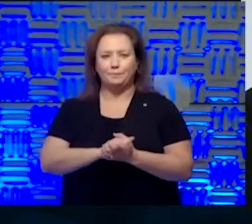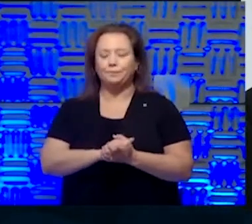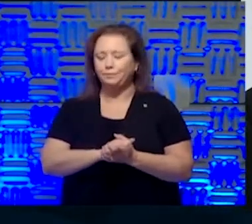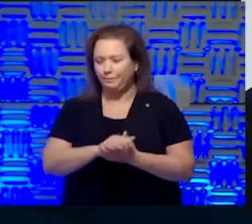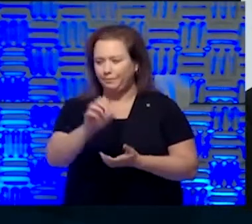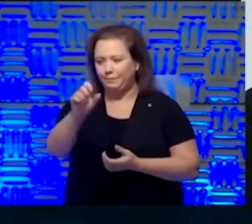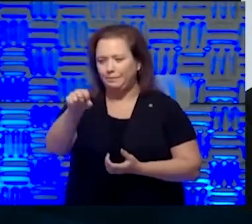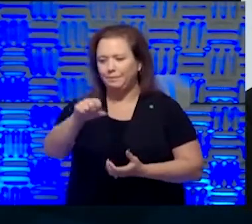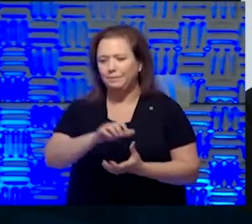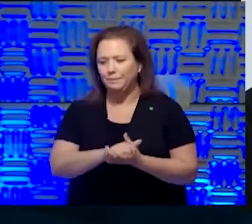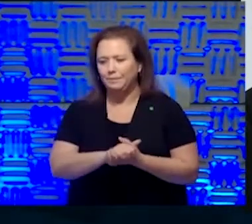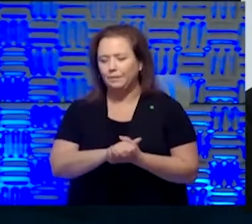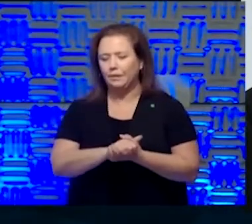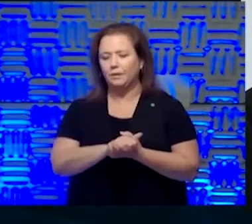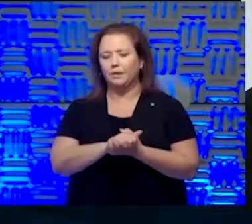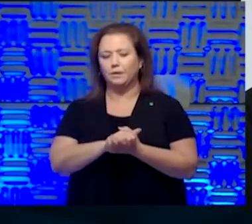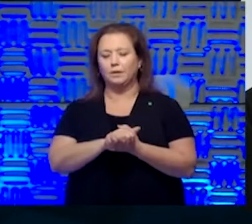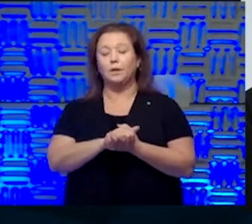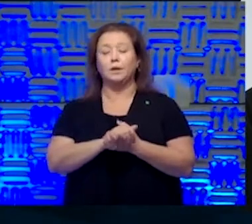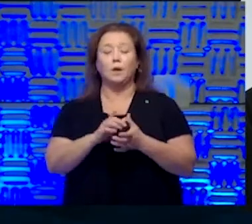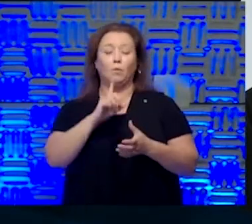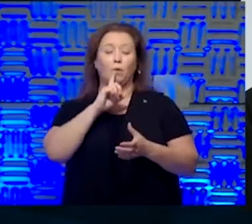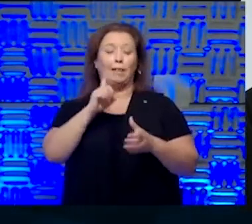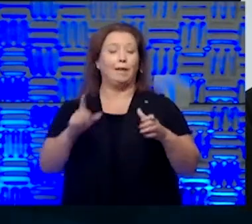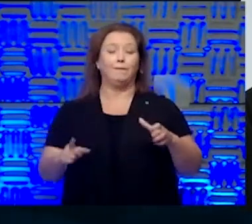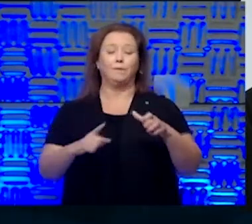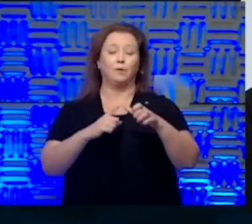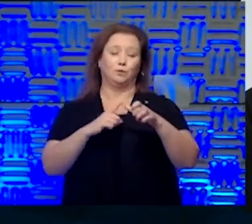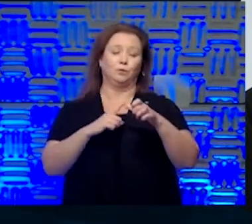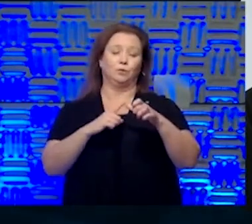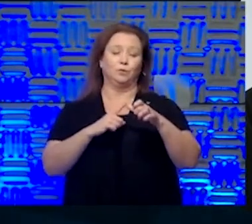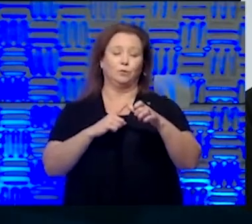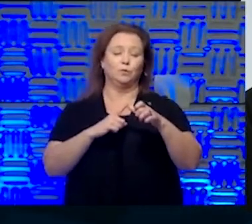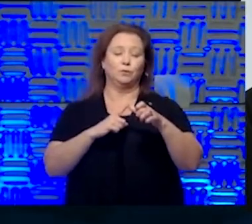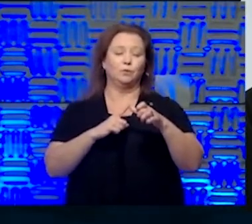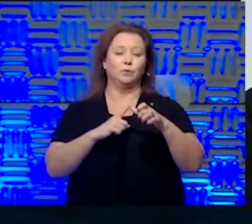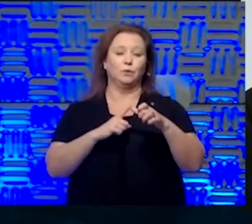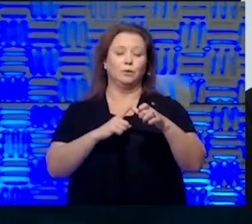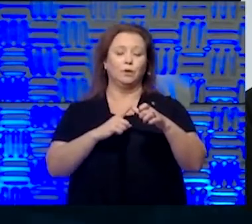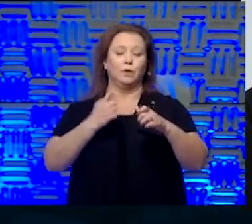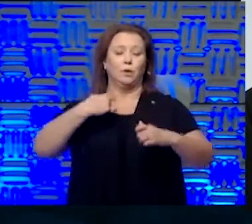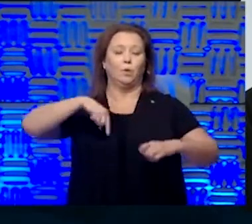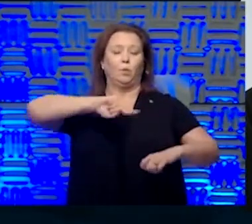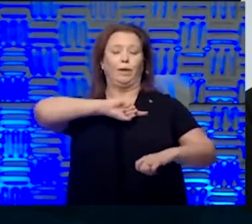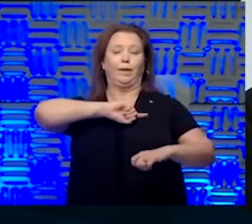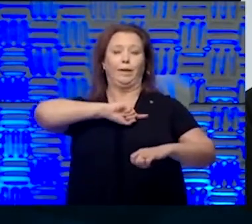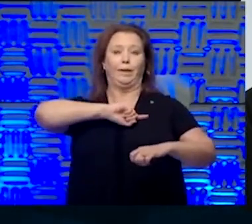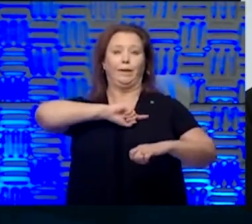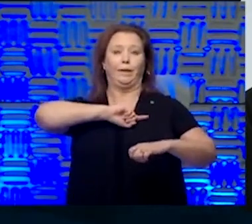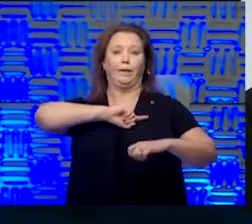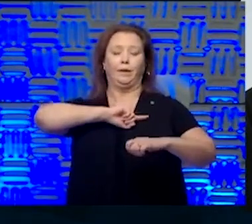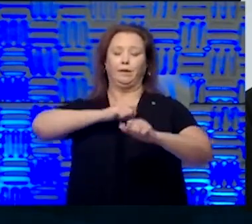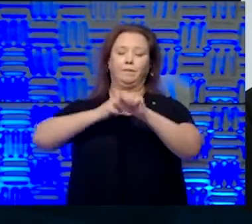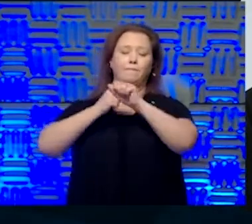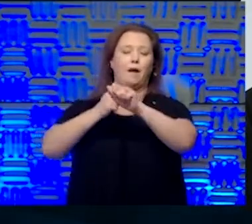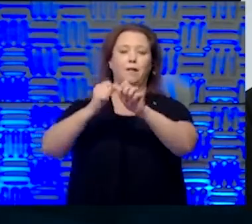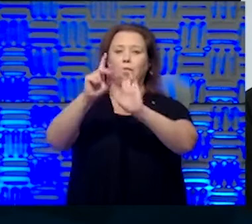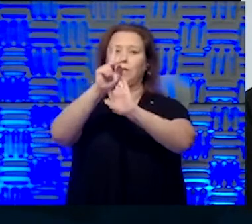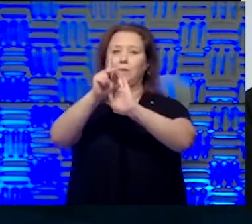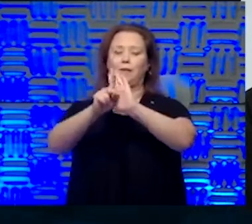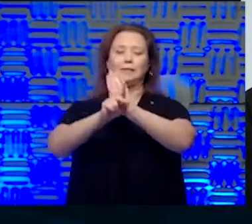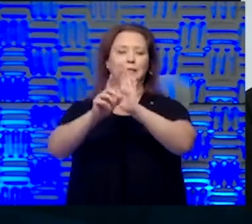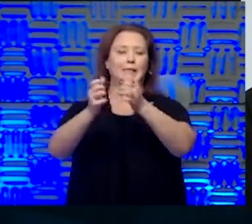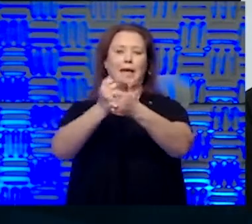Absolutely. First and foremost, we are in line with the policies that have been set